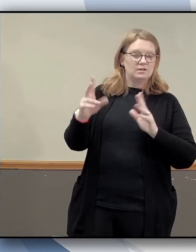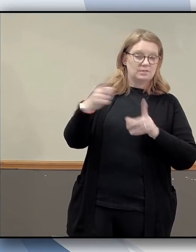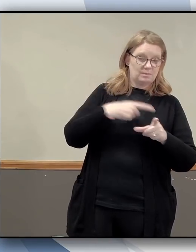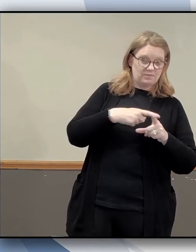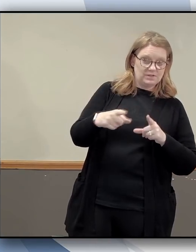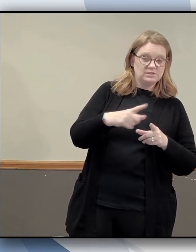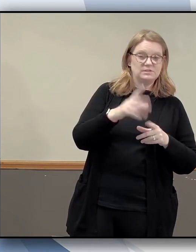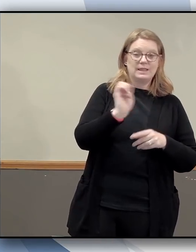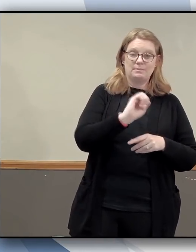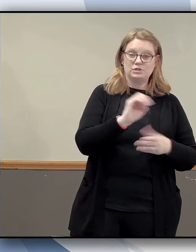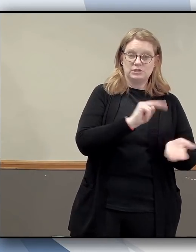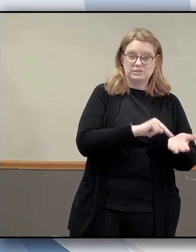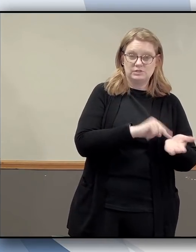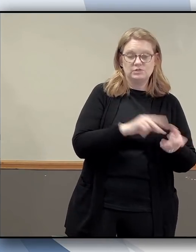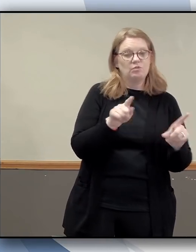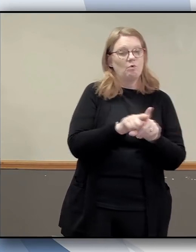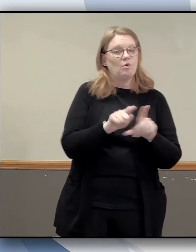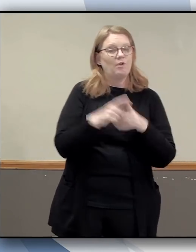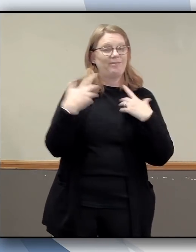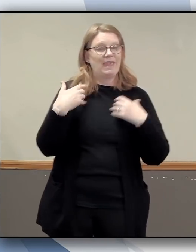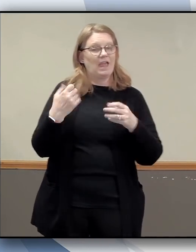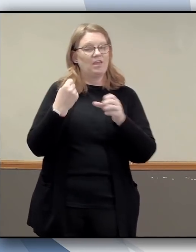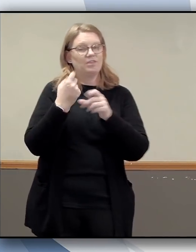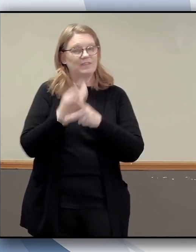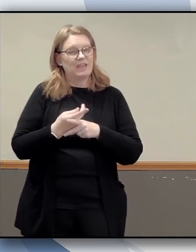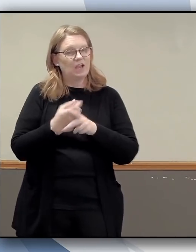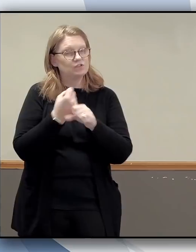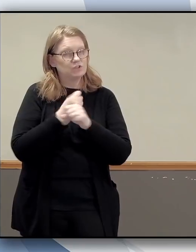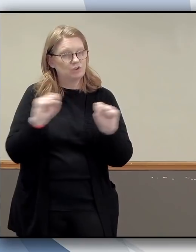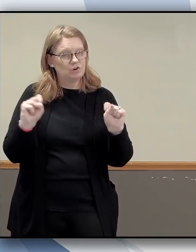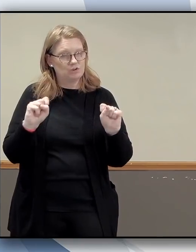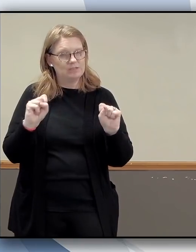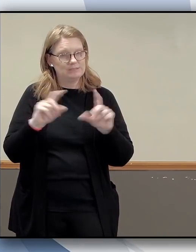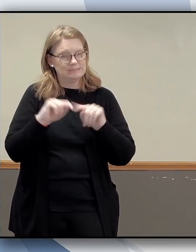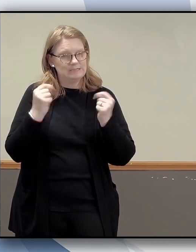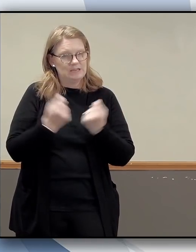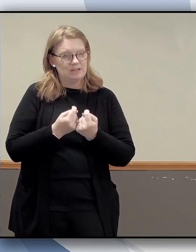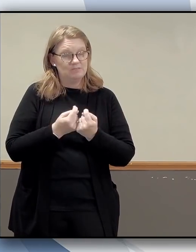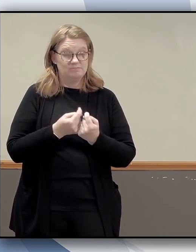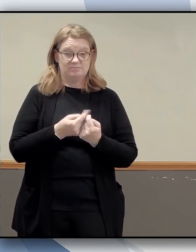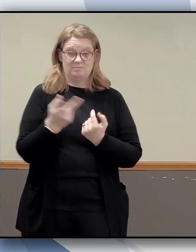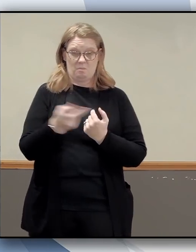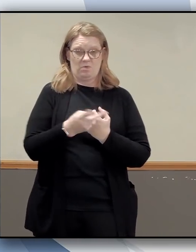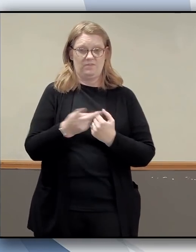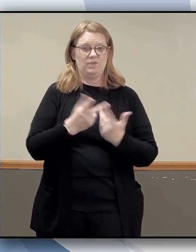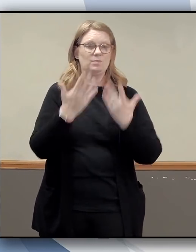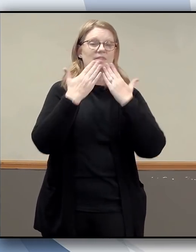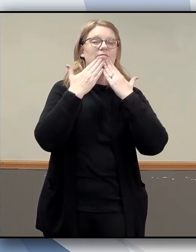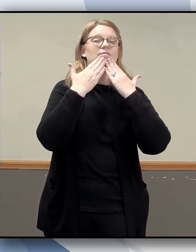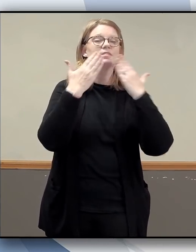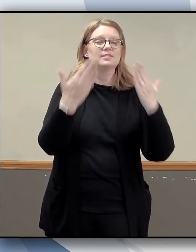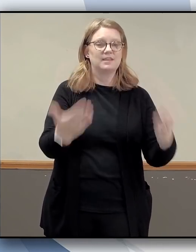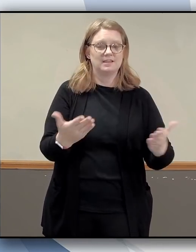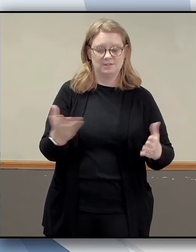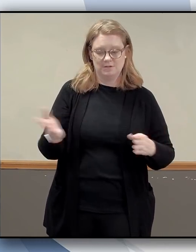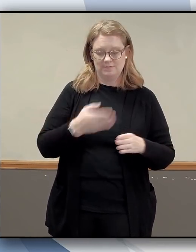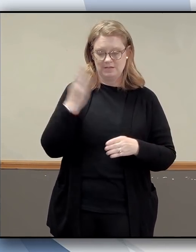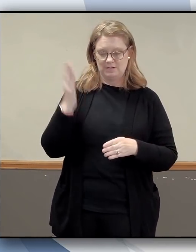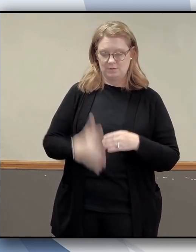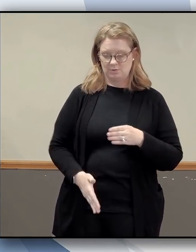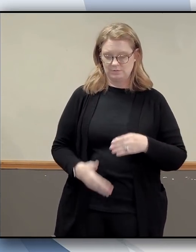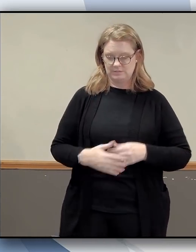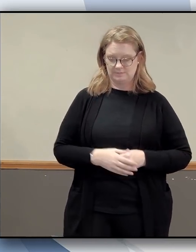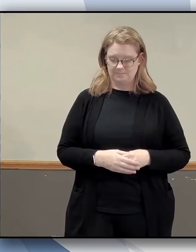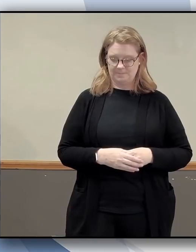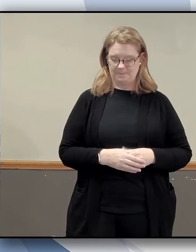emergency nurses and the healthcare security and safety team. Thank you both for your incredible work. And in closing,